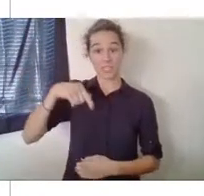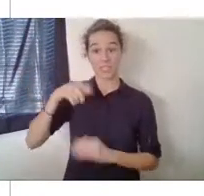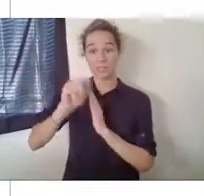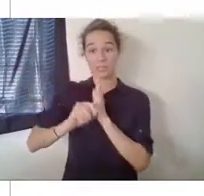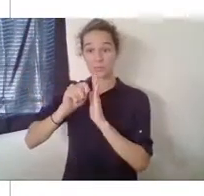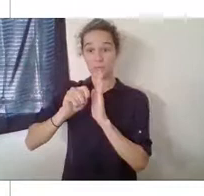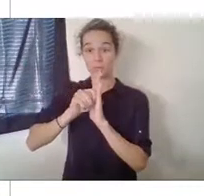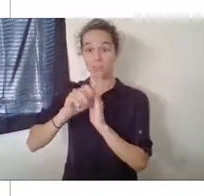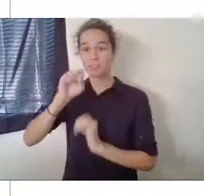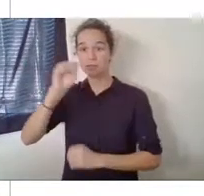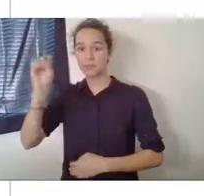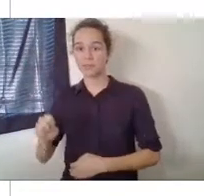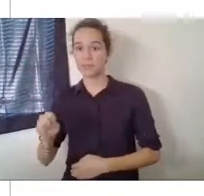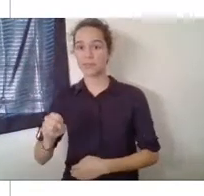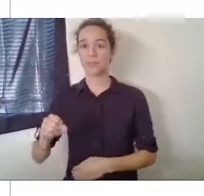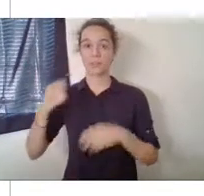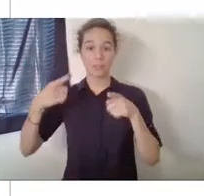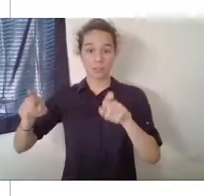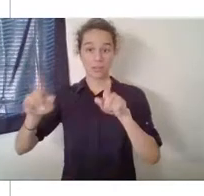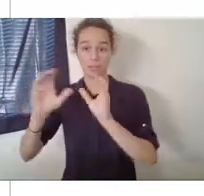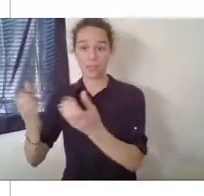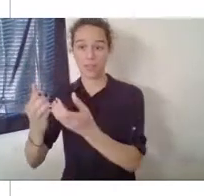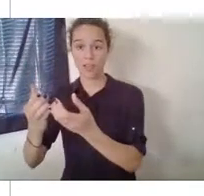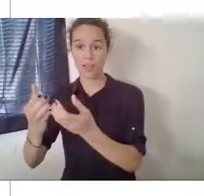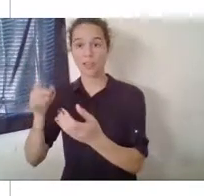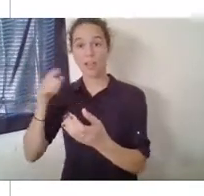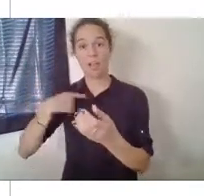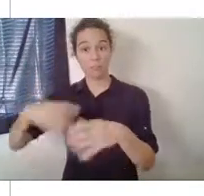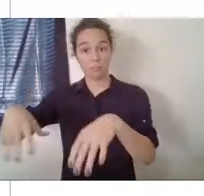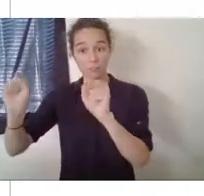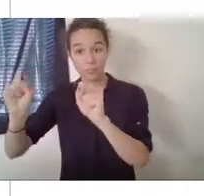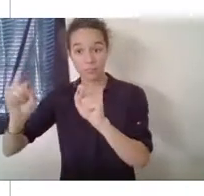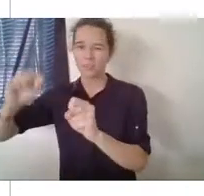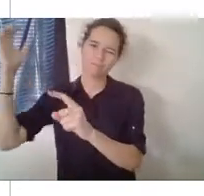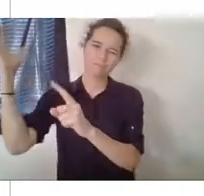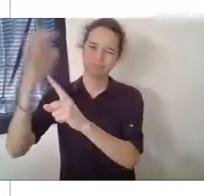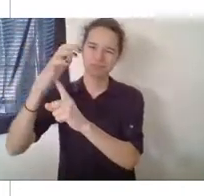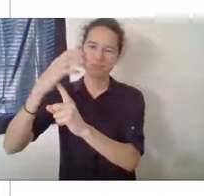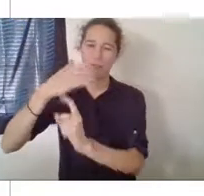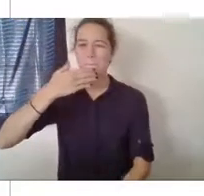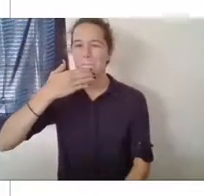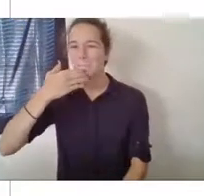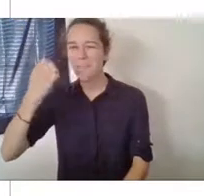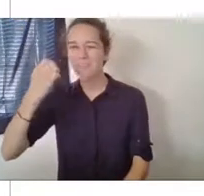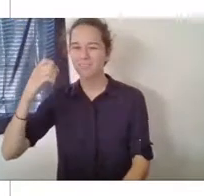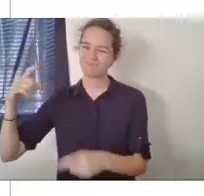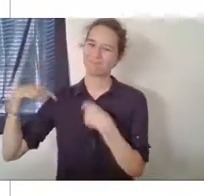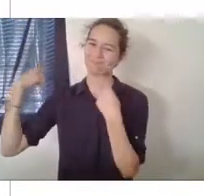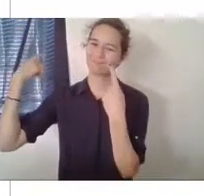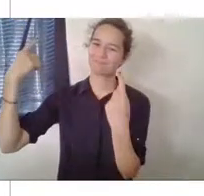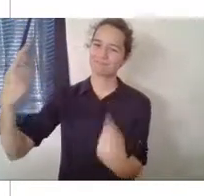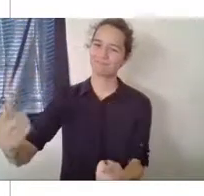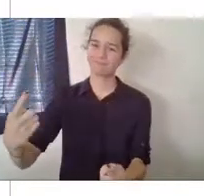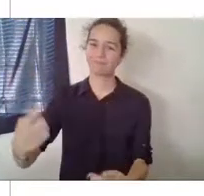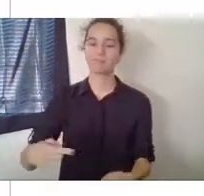skills are improving. I think this was the best class I've ever taken. Let's rewind and see what happened. The